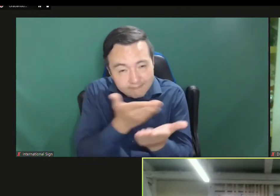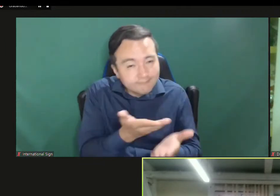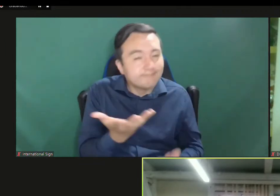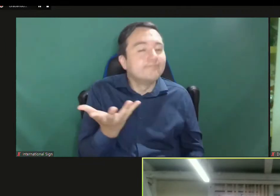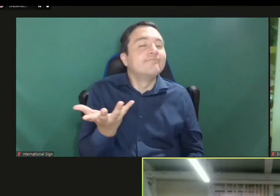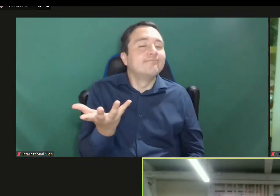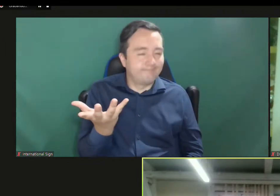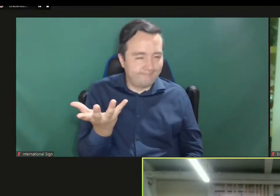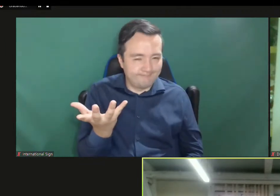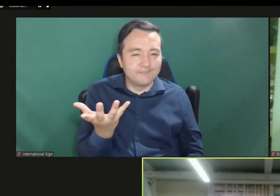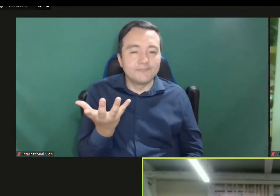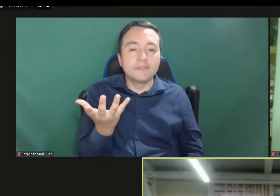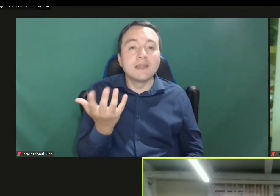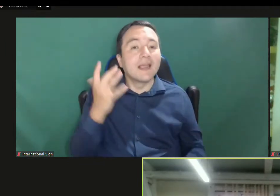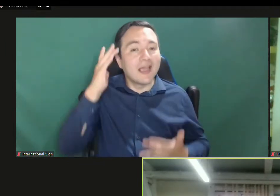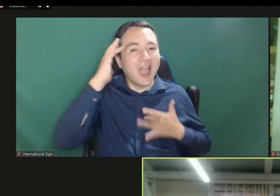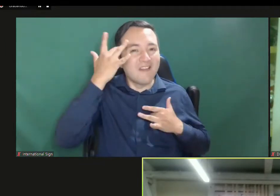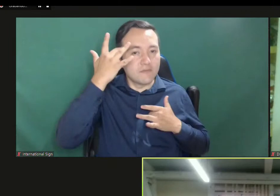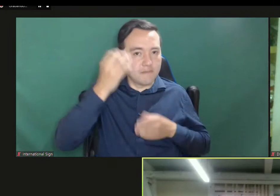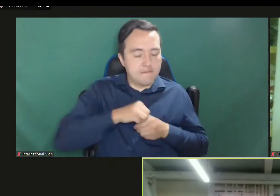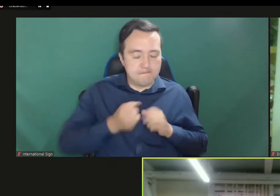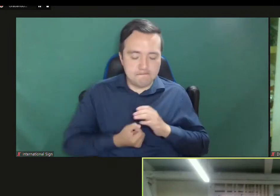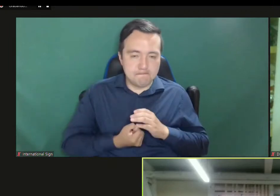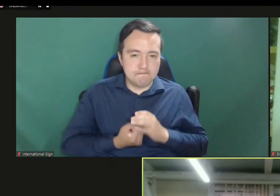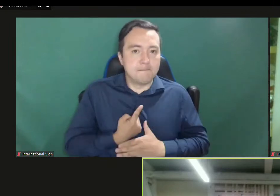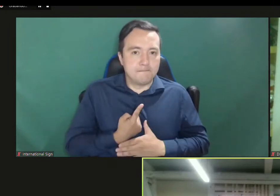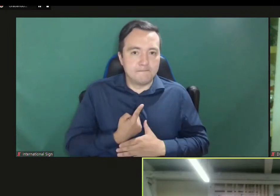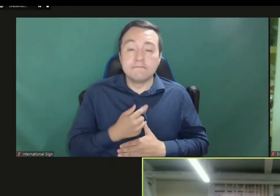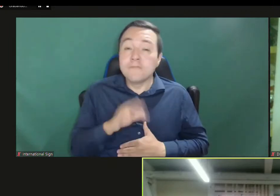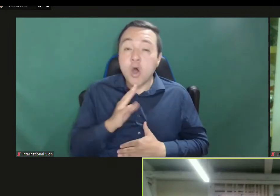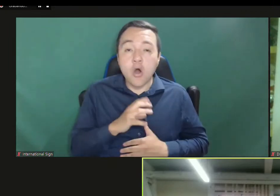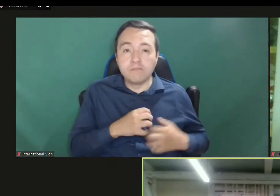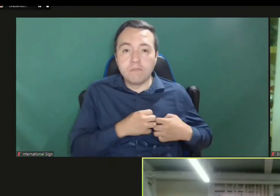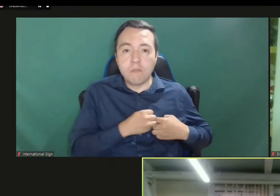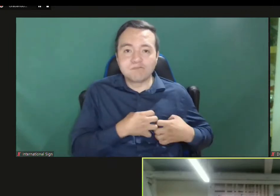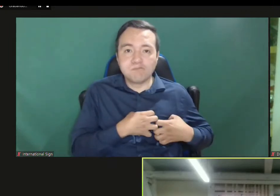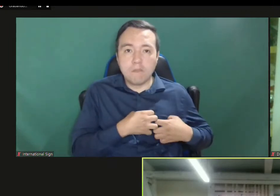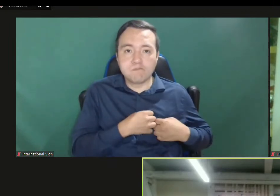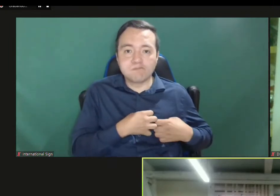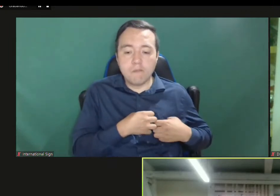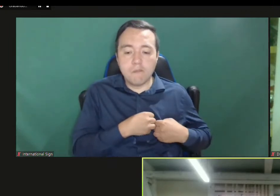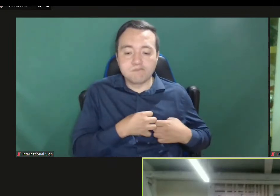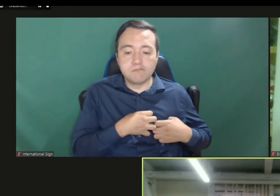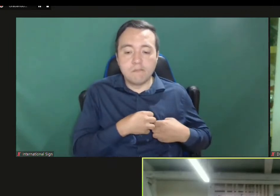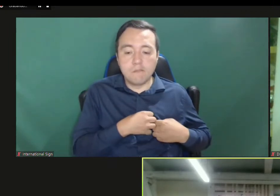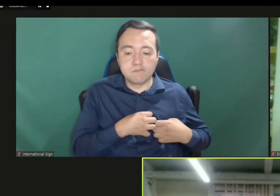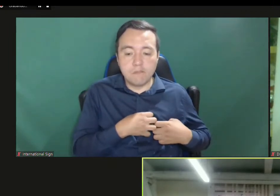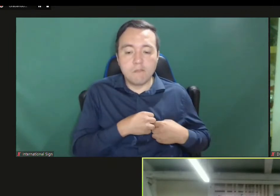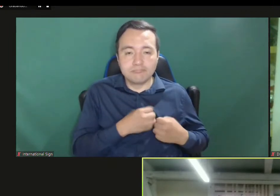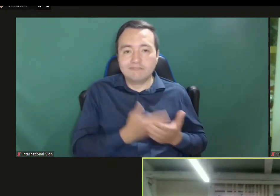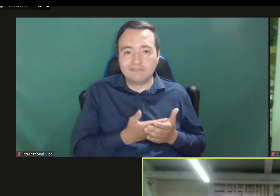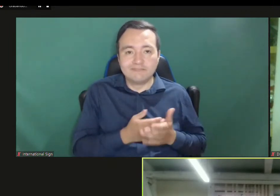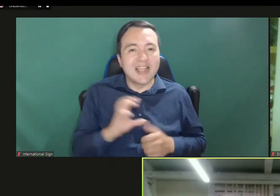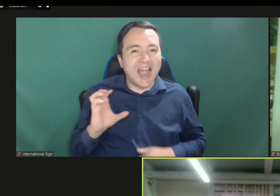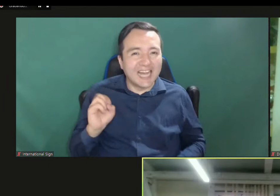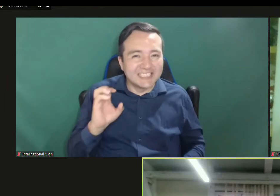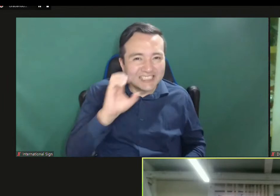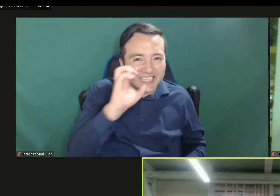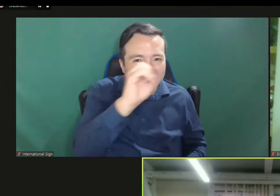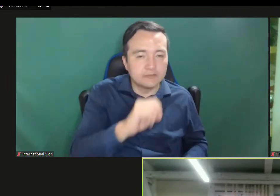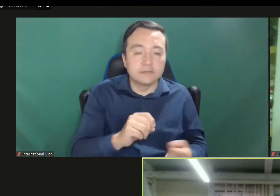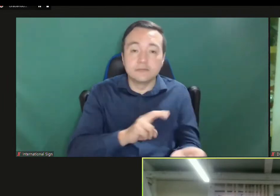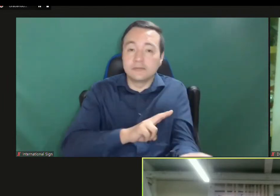diseases, cancer, and diabetes. Cardiovascular diseases are the leading causes of deaths in